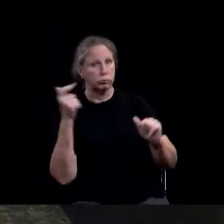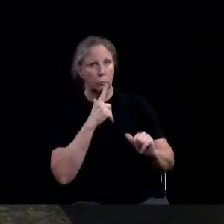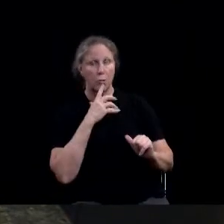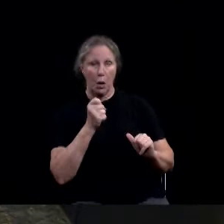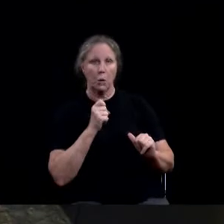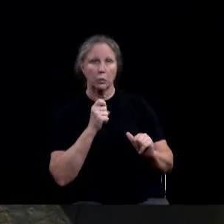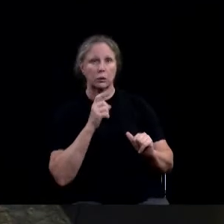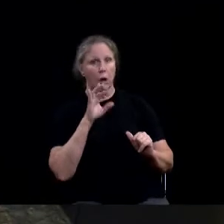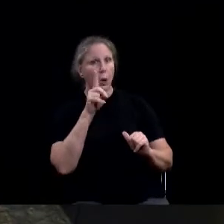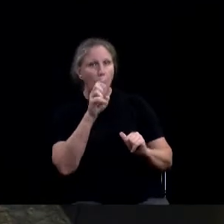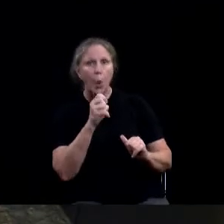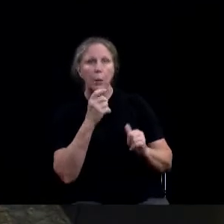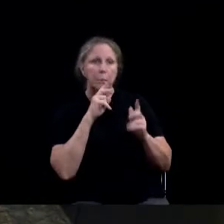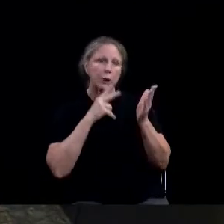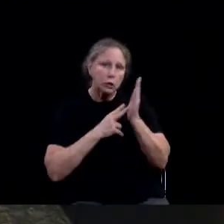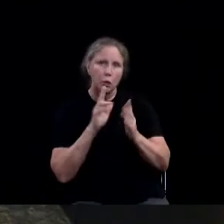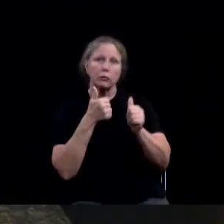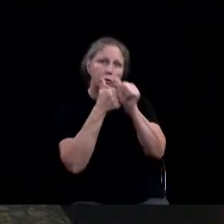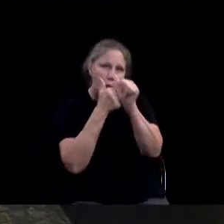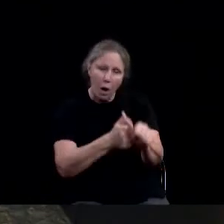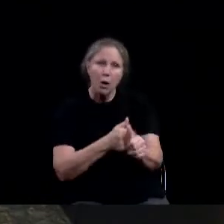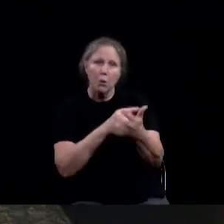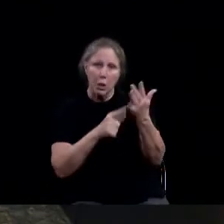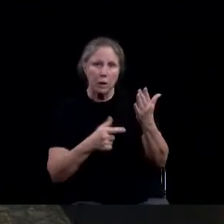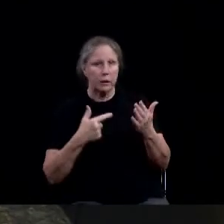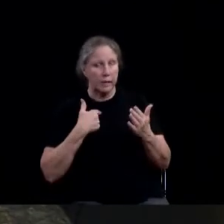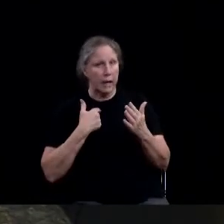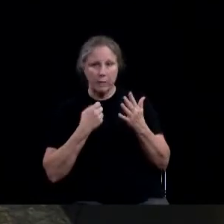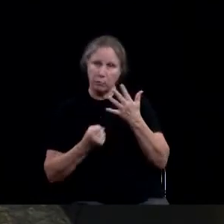of our list of priorities on getting